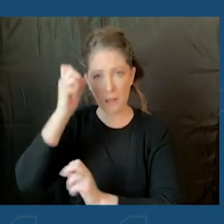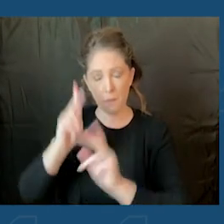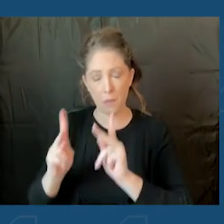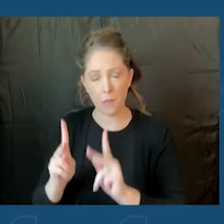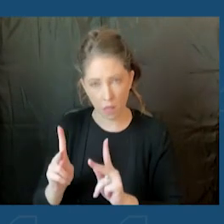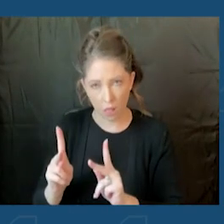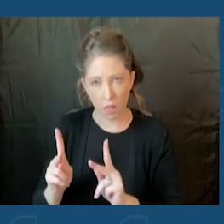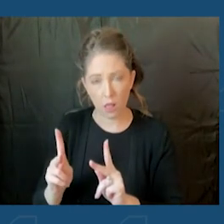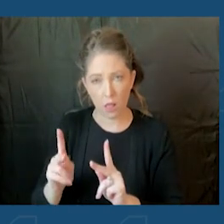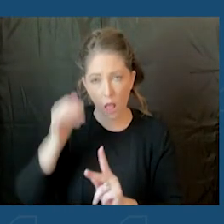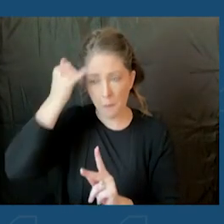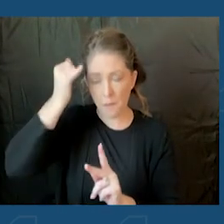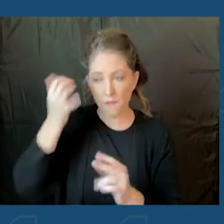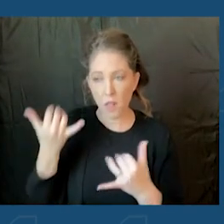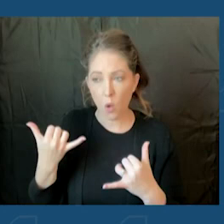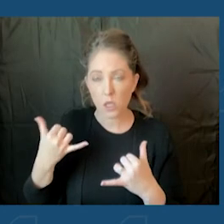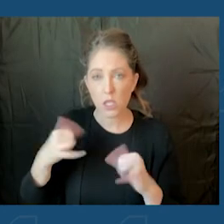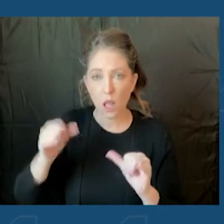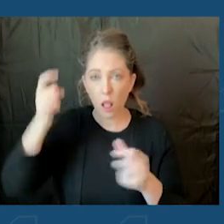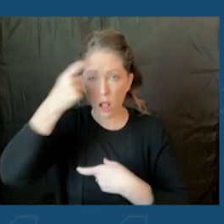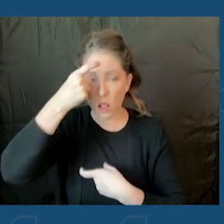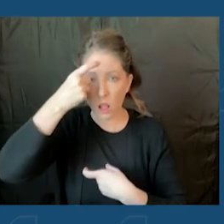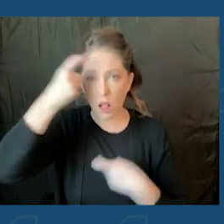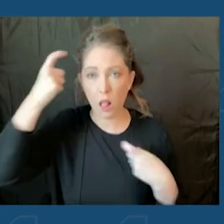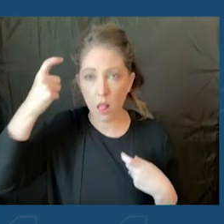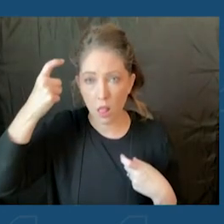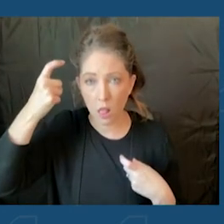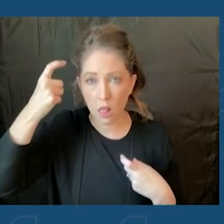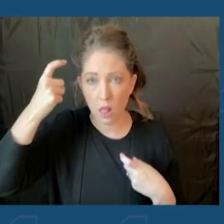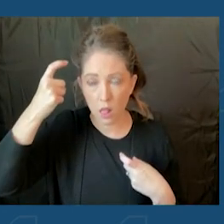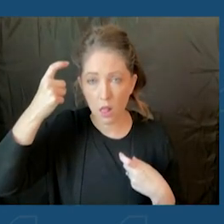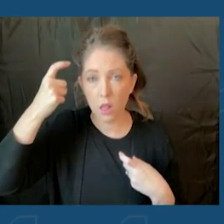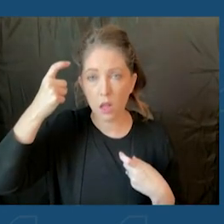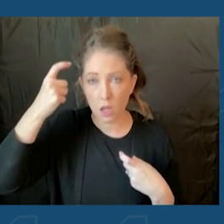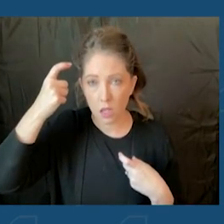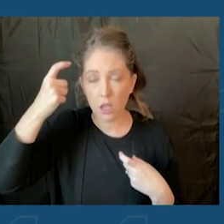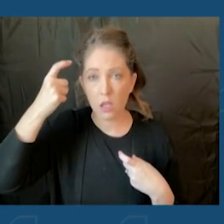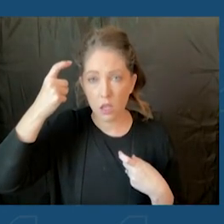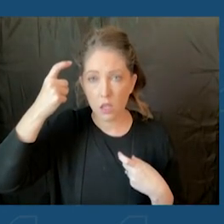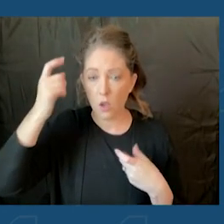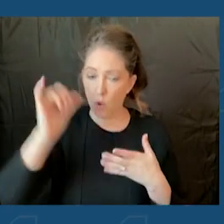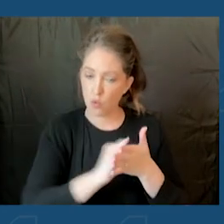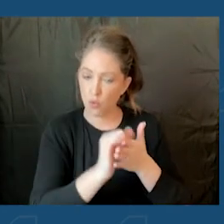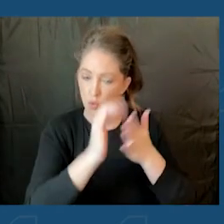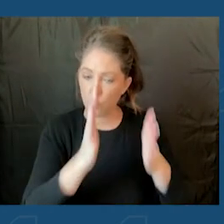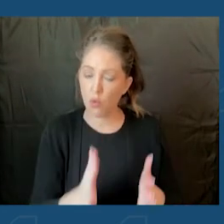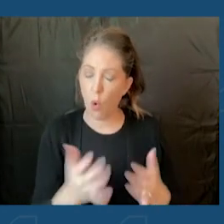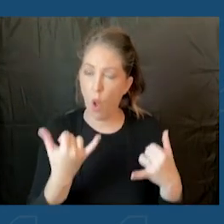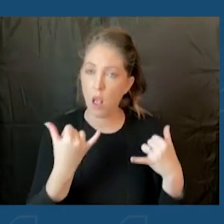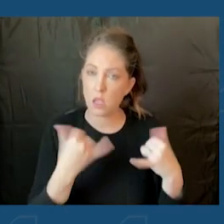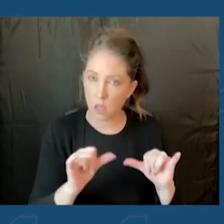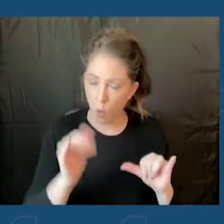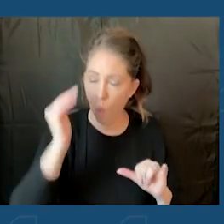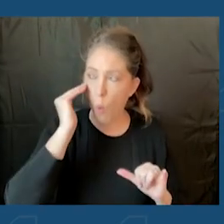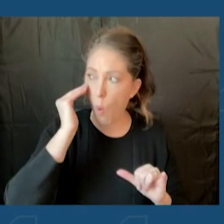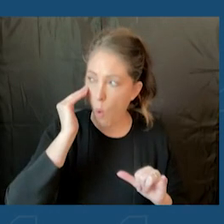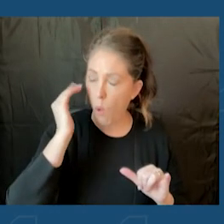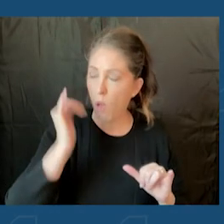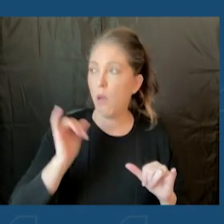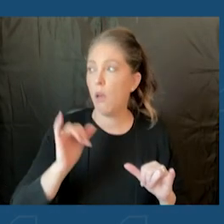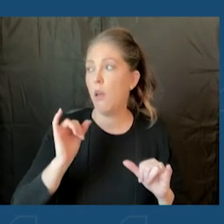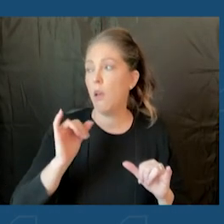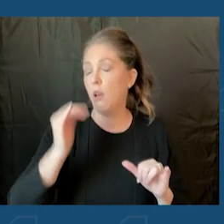Buffalo still bears the scars of that tragedy. And New Yorkers are reminded once again of the